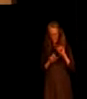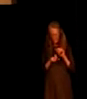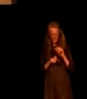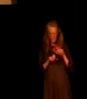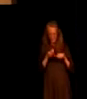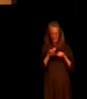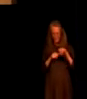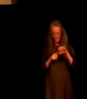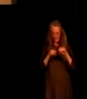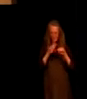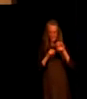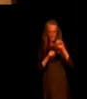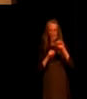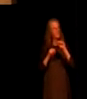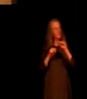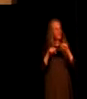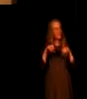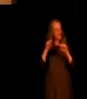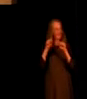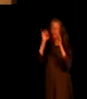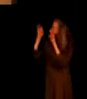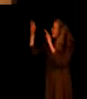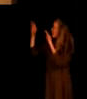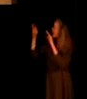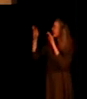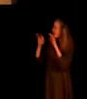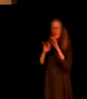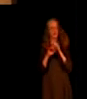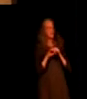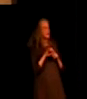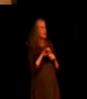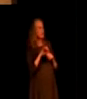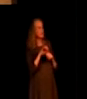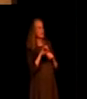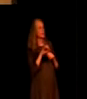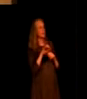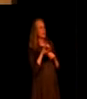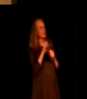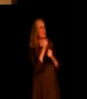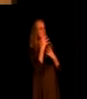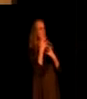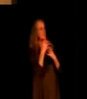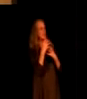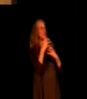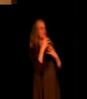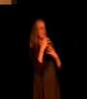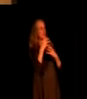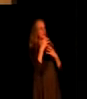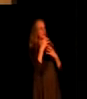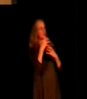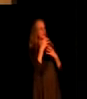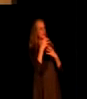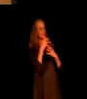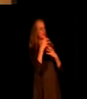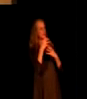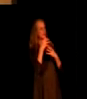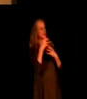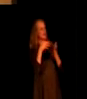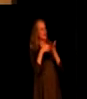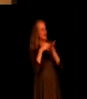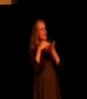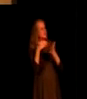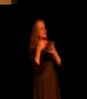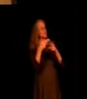and so you can get the idea. This thing's a couple of 1,000 pounds, about the size of